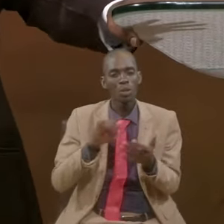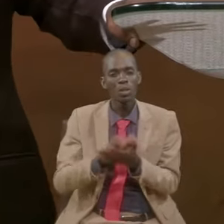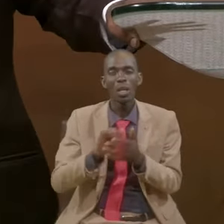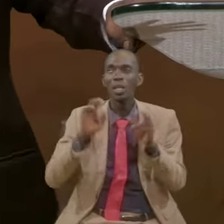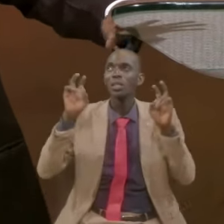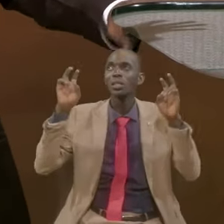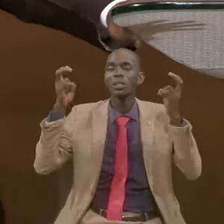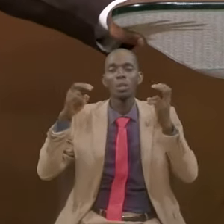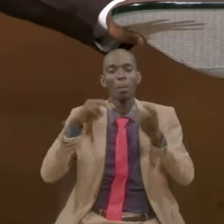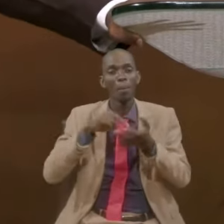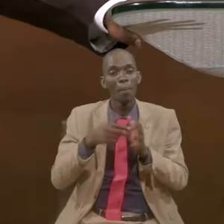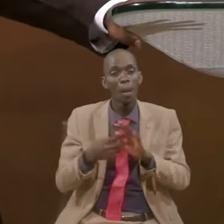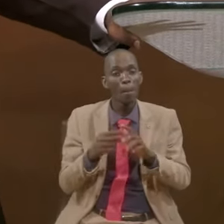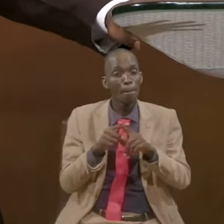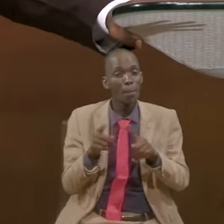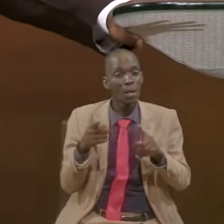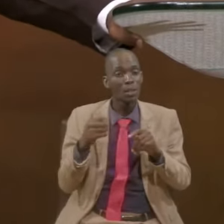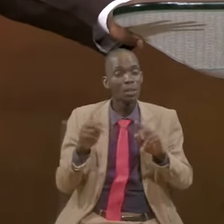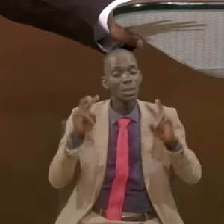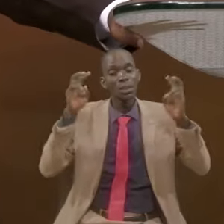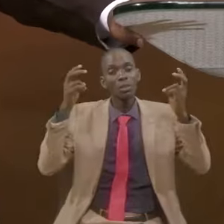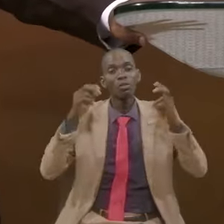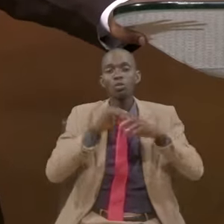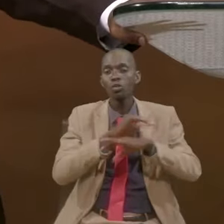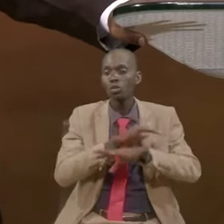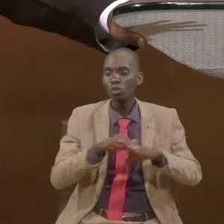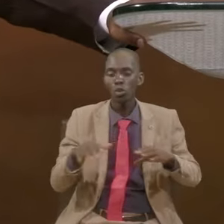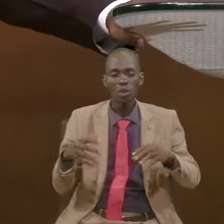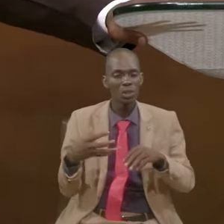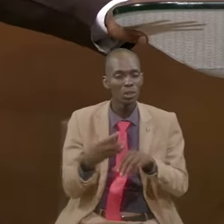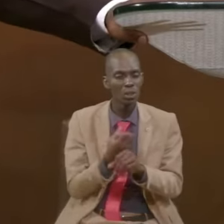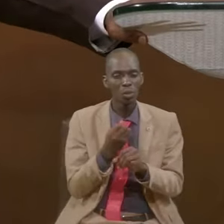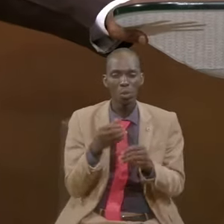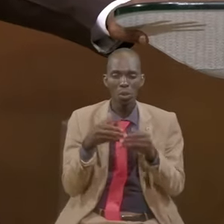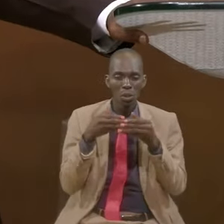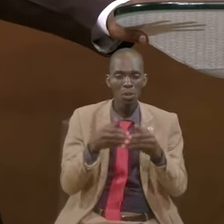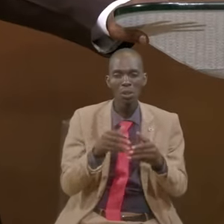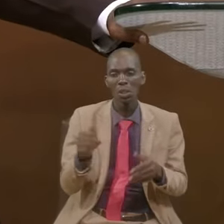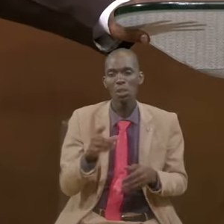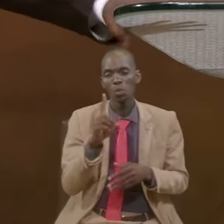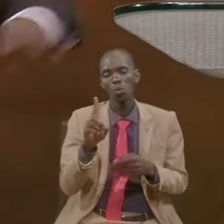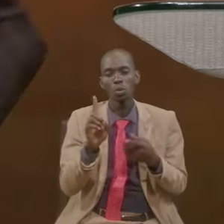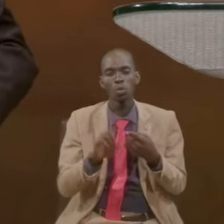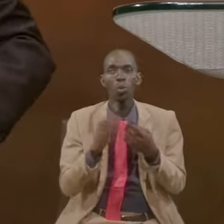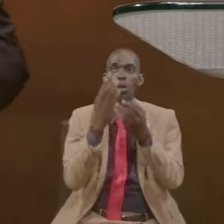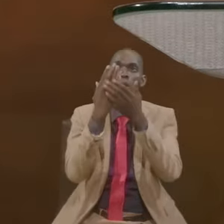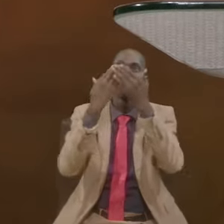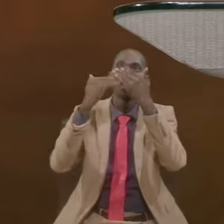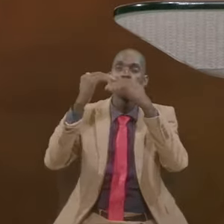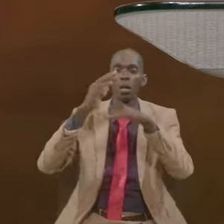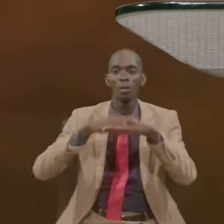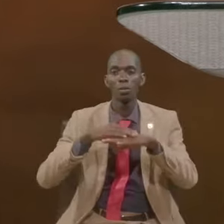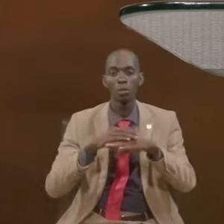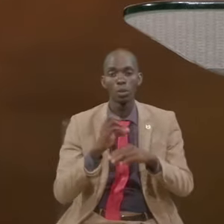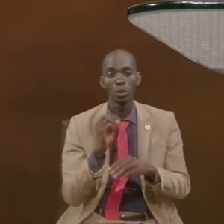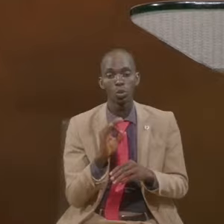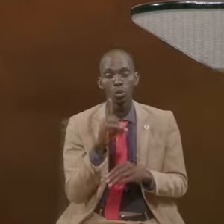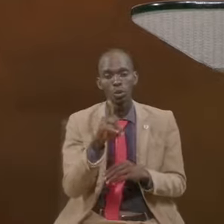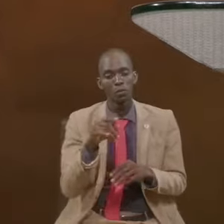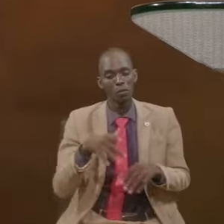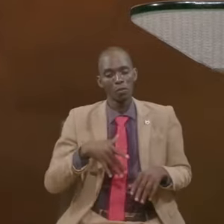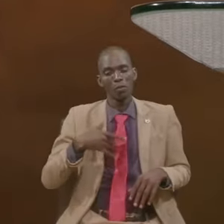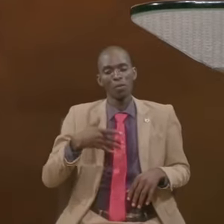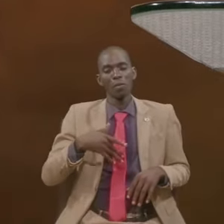But the title doesn't take anybody to heaven. So if you're sitting on a